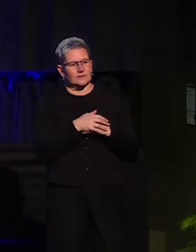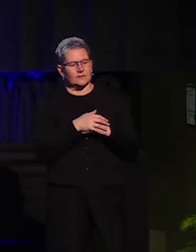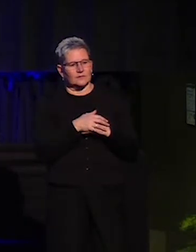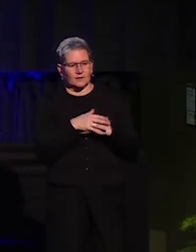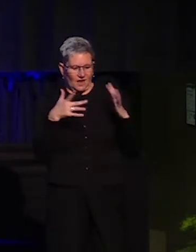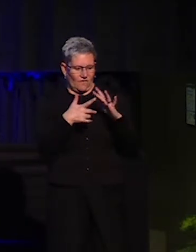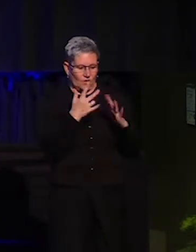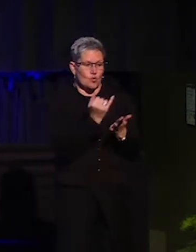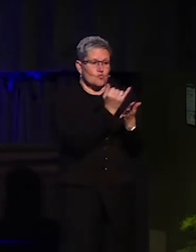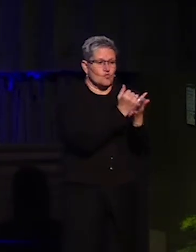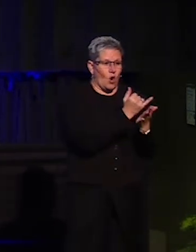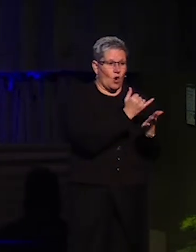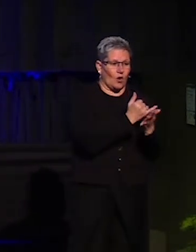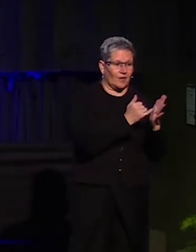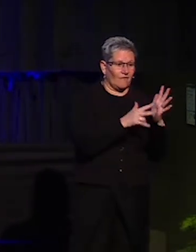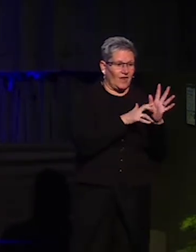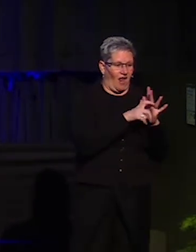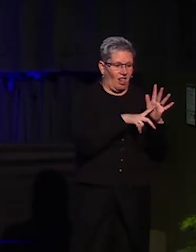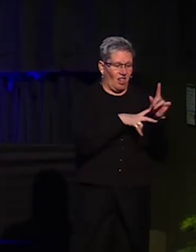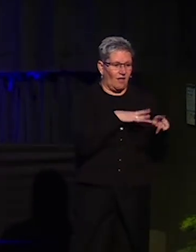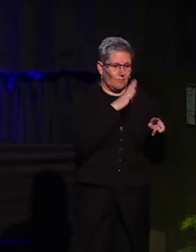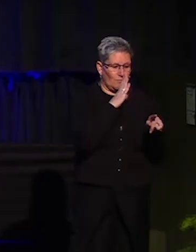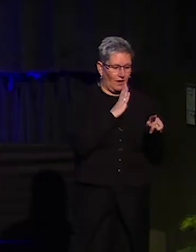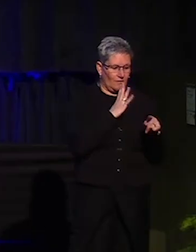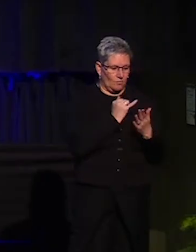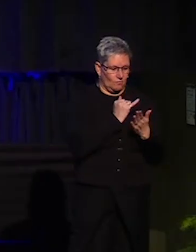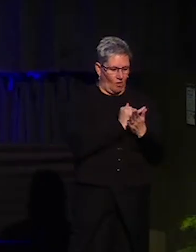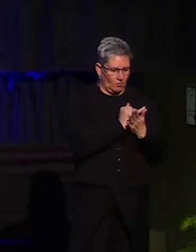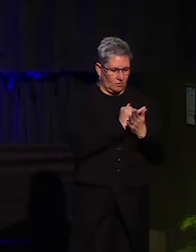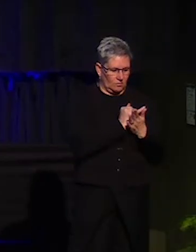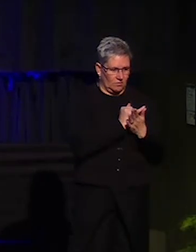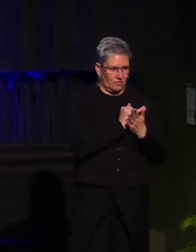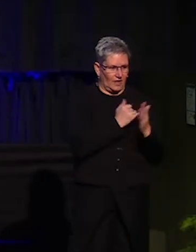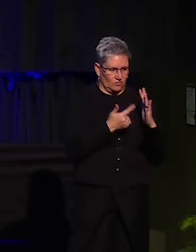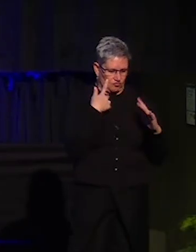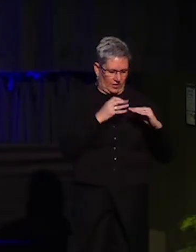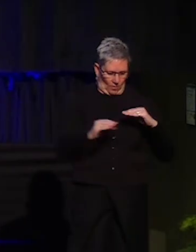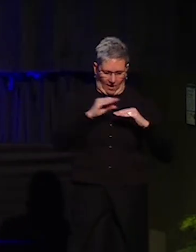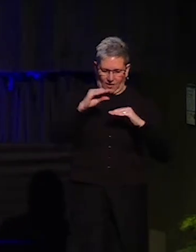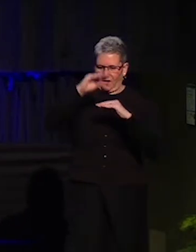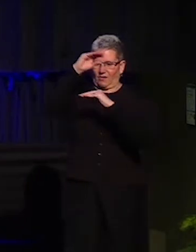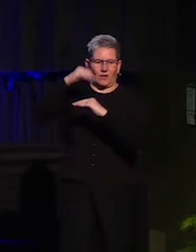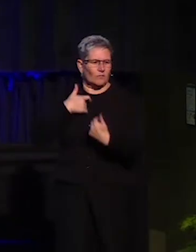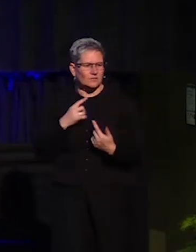Get vanilla wrong and everything built on it tastes off. I think that's pretty fair.